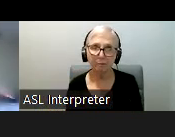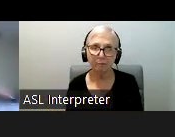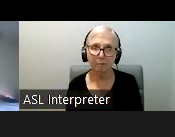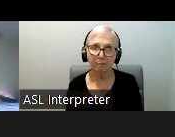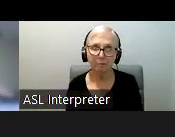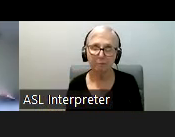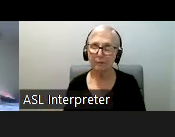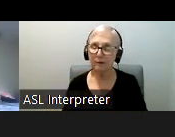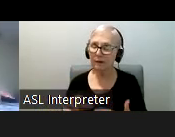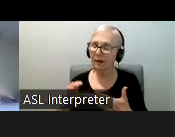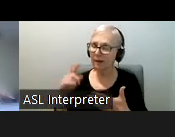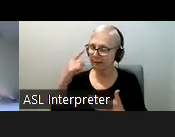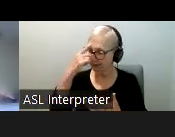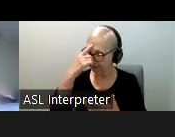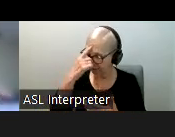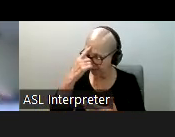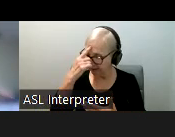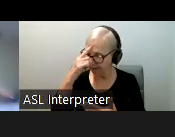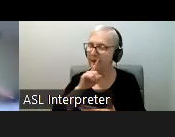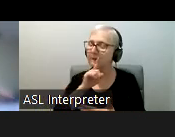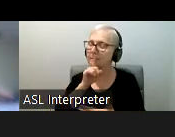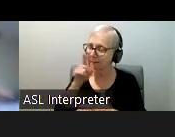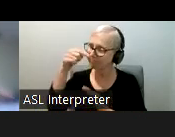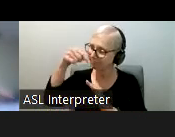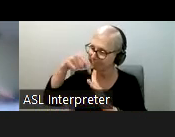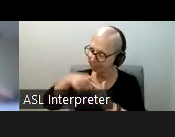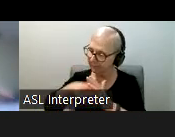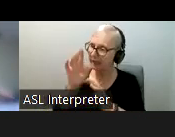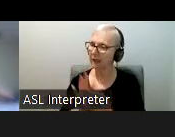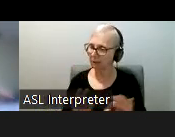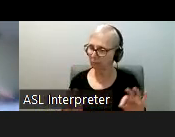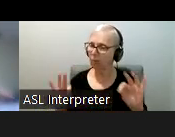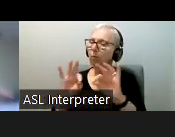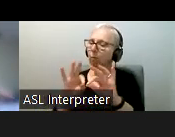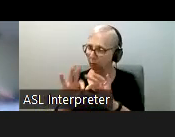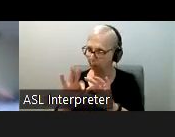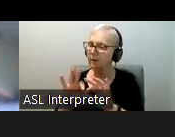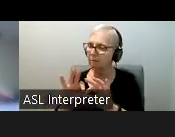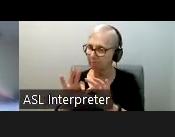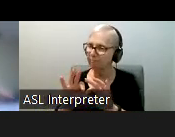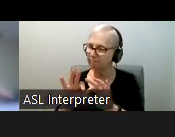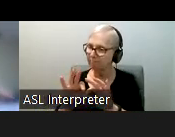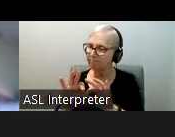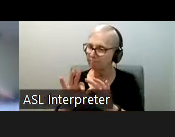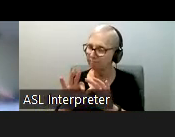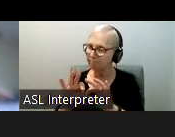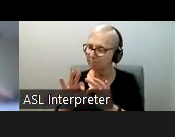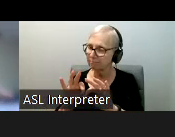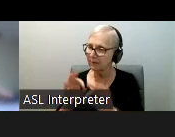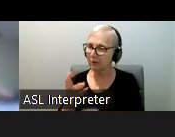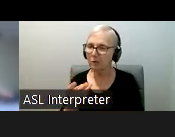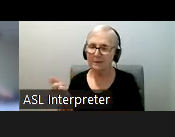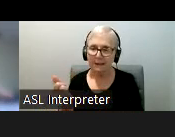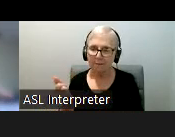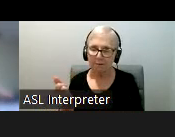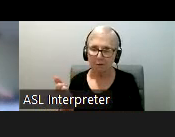Yeah, Carolyn, I think that's really astute and very, very important. I think there's several